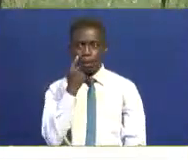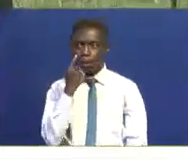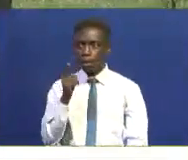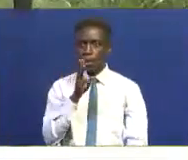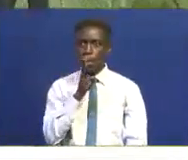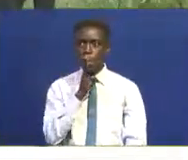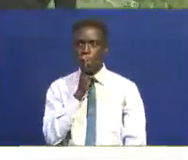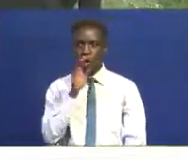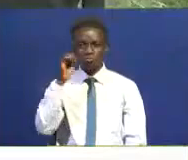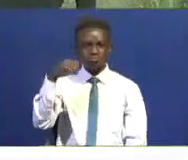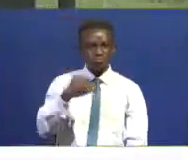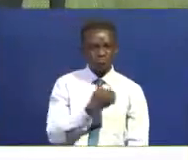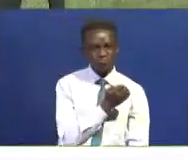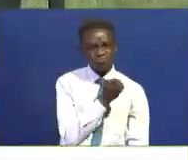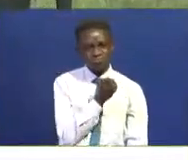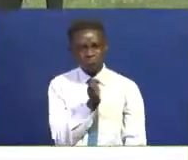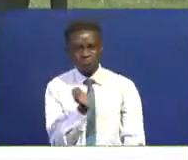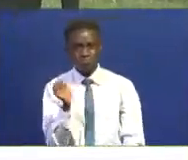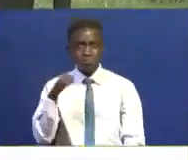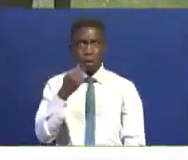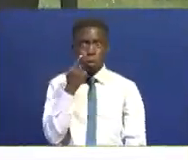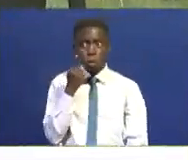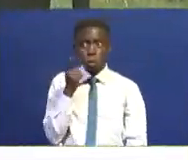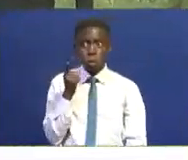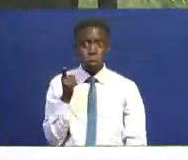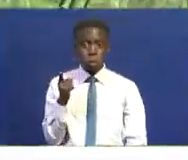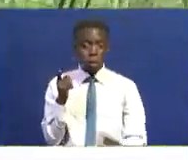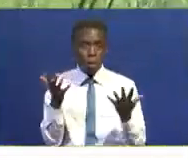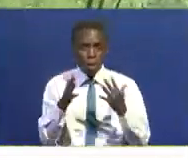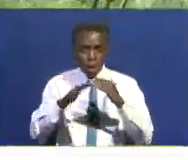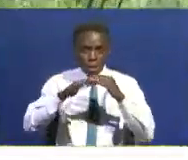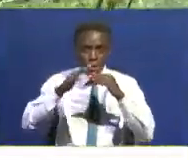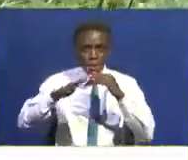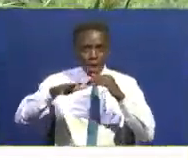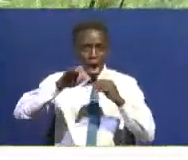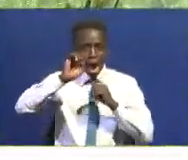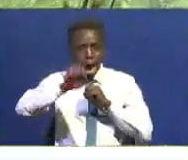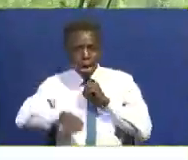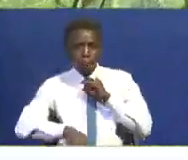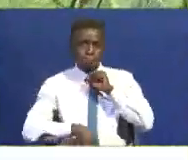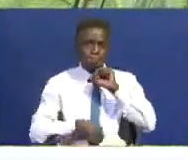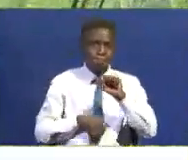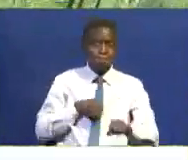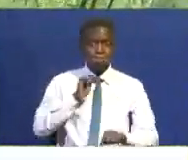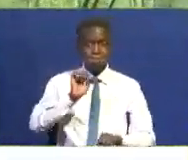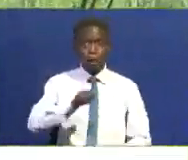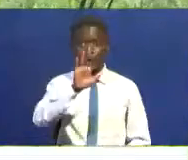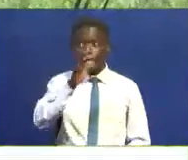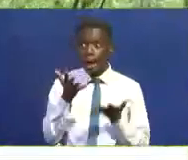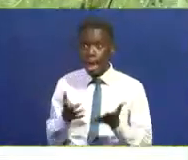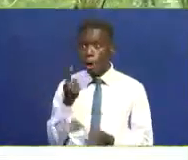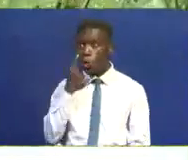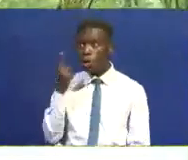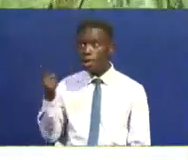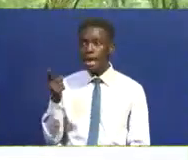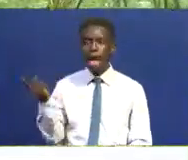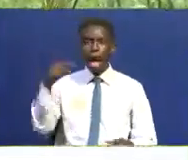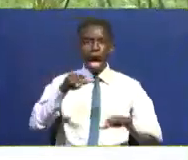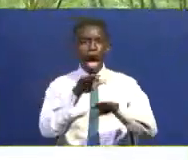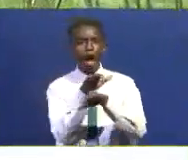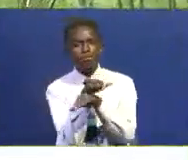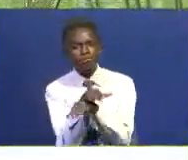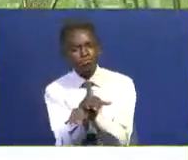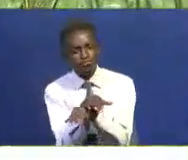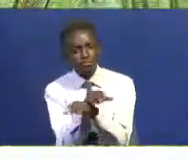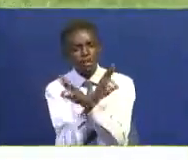bodies creating ripples that disturb the serene surface. Here, they find solace and nourishment,